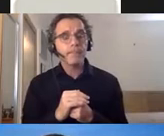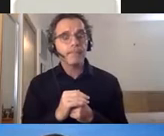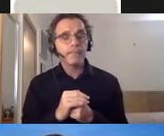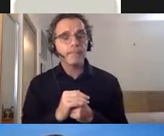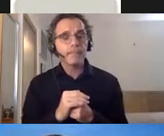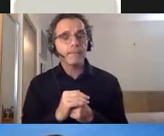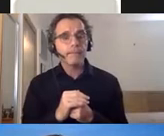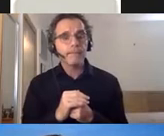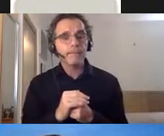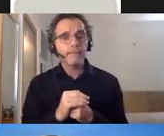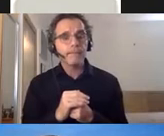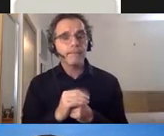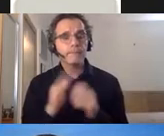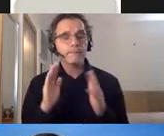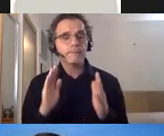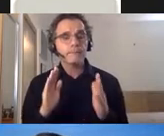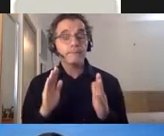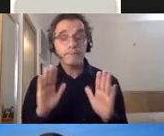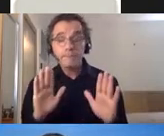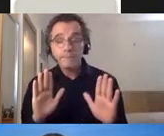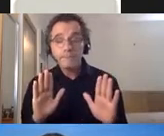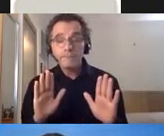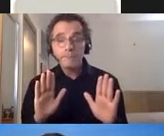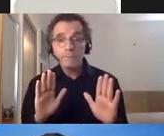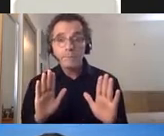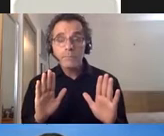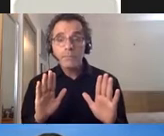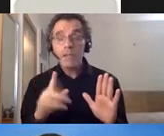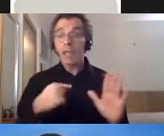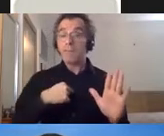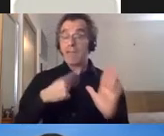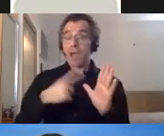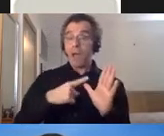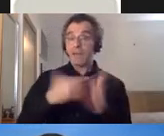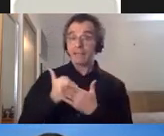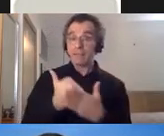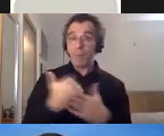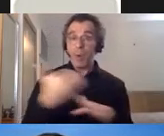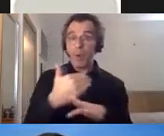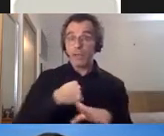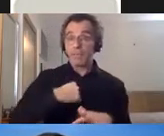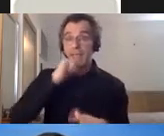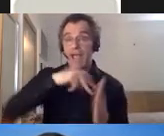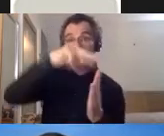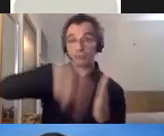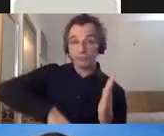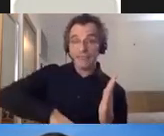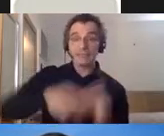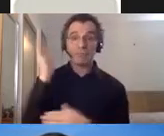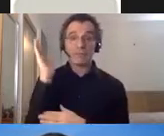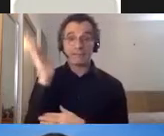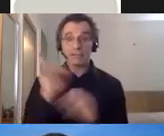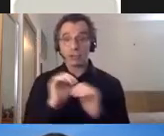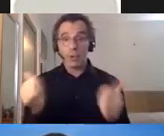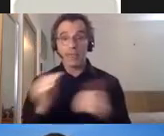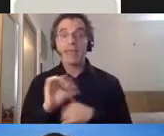you? Hello there, I'm Armineh's support worker and I'll be sort of reading the rest of the presentation going forward. Could we